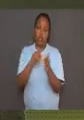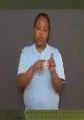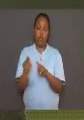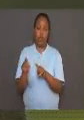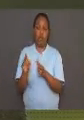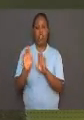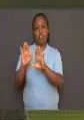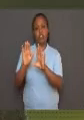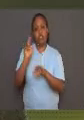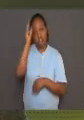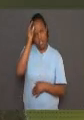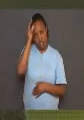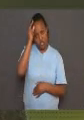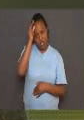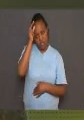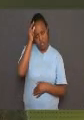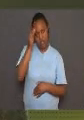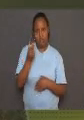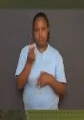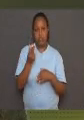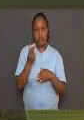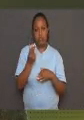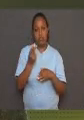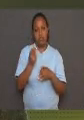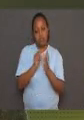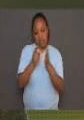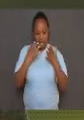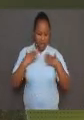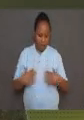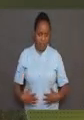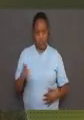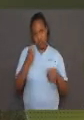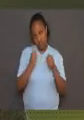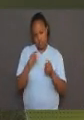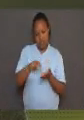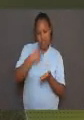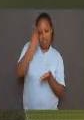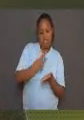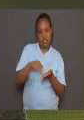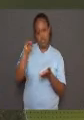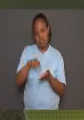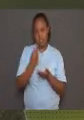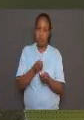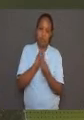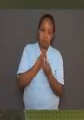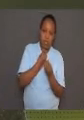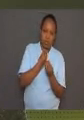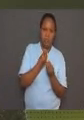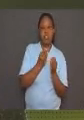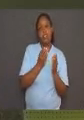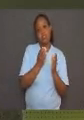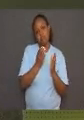and celebrate their cultural traits such as dress, dance,